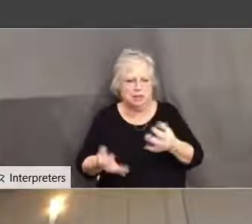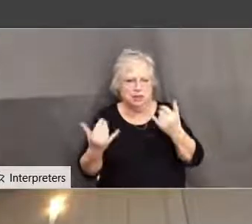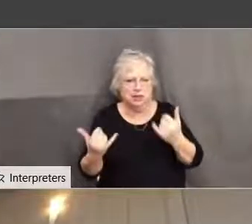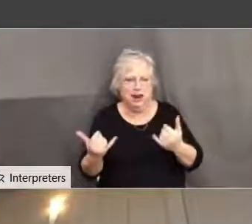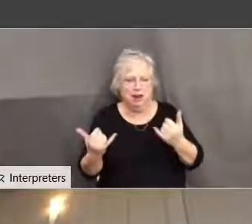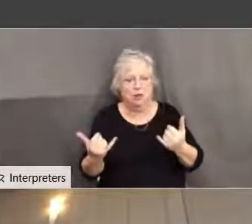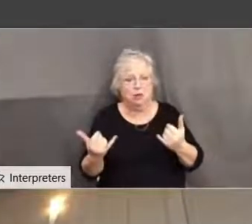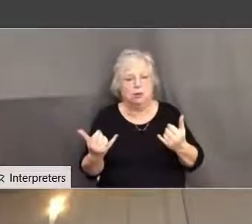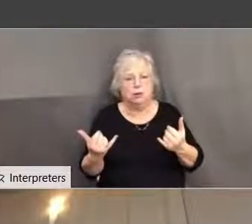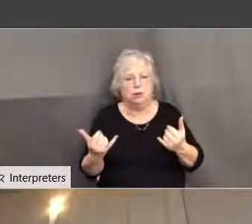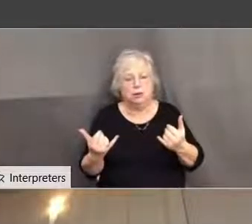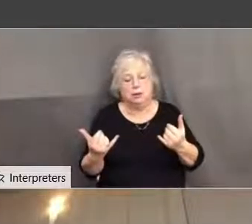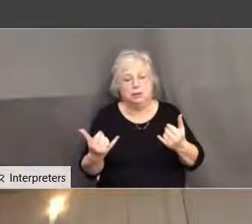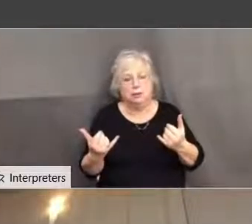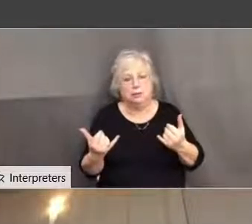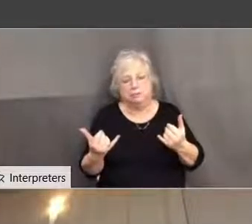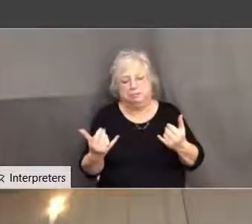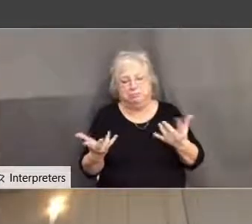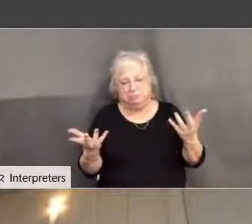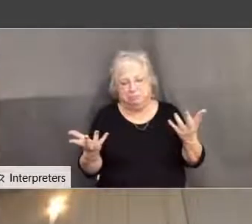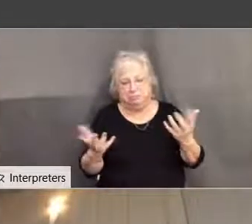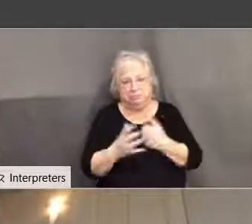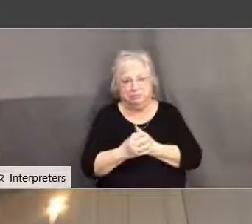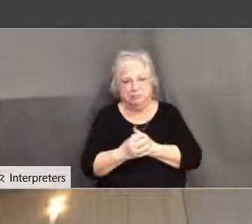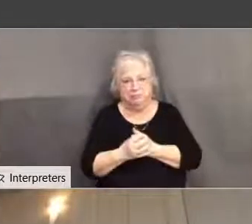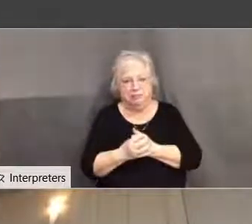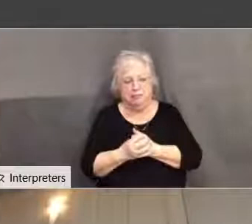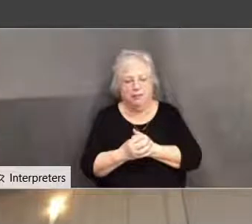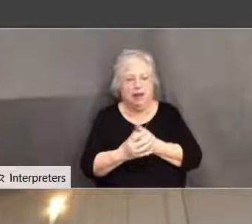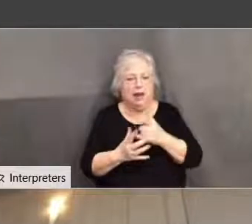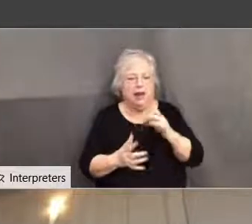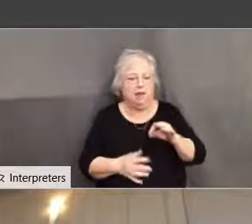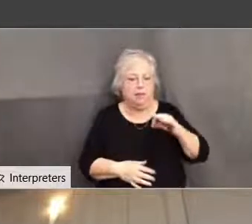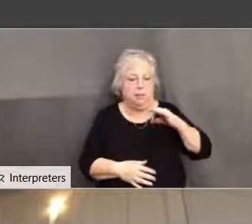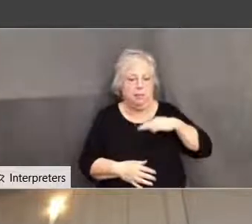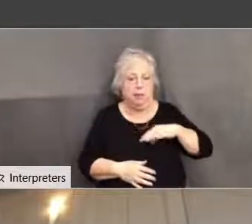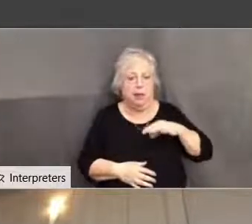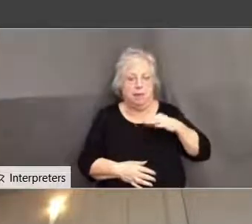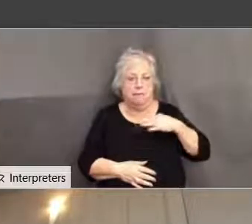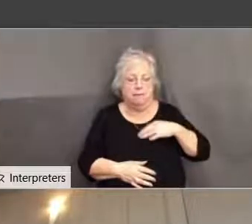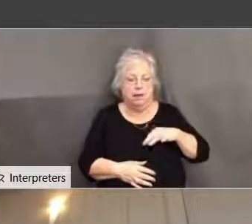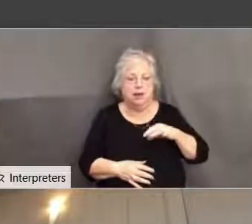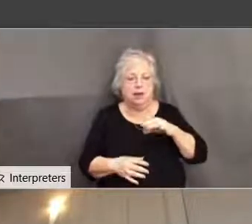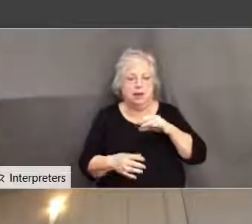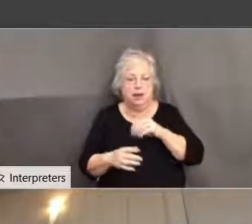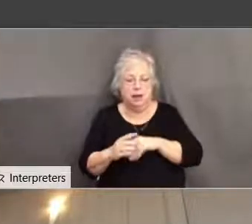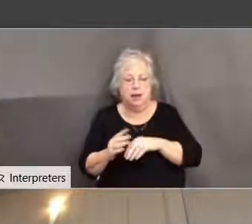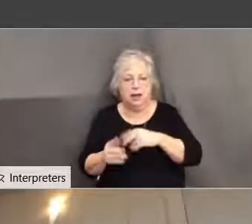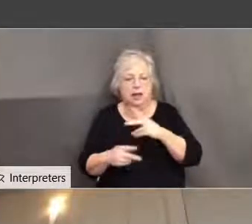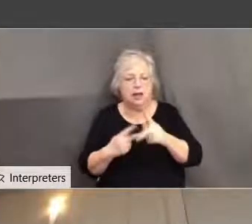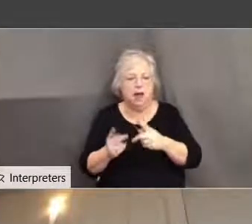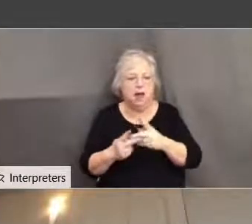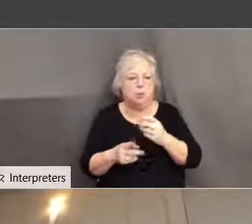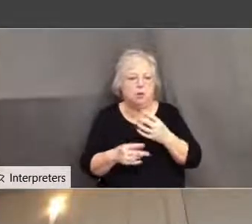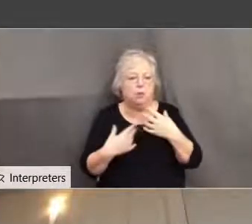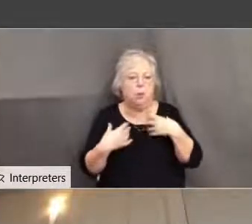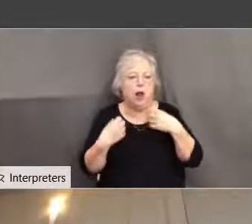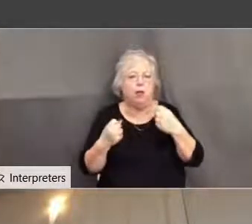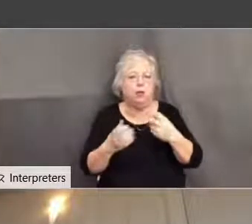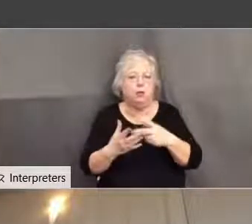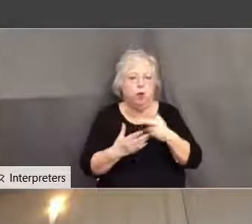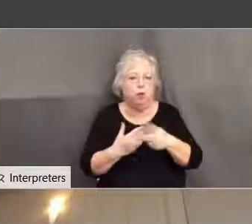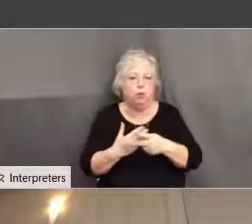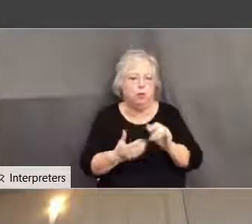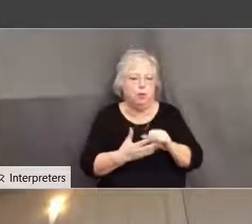is that if the benefits are in the type of wellness program that Dr. Compuris